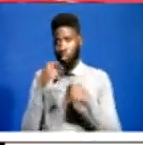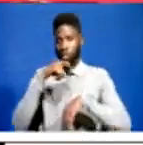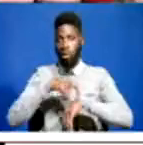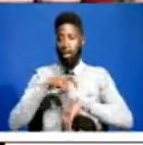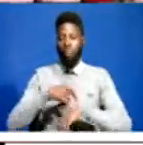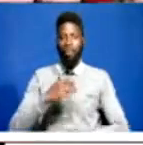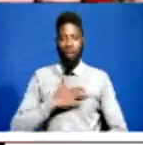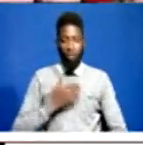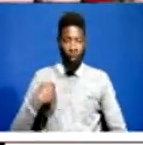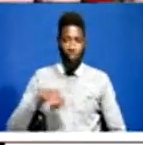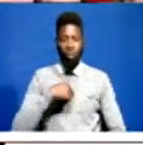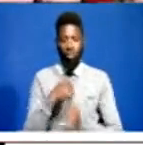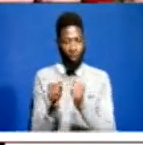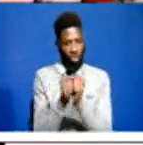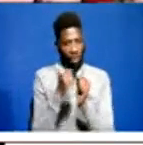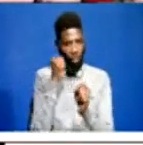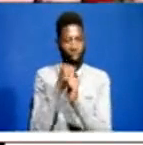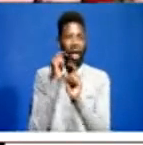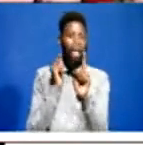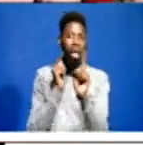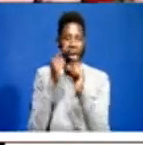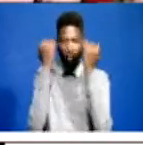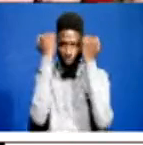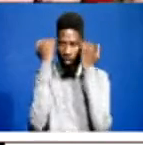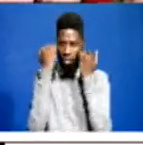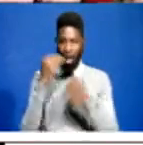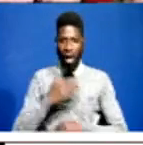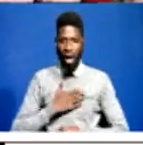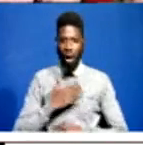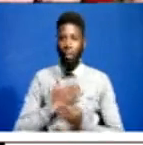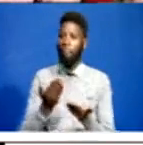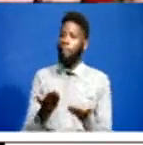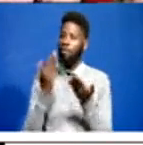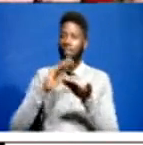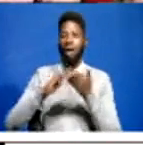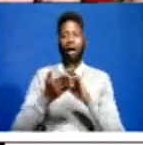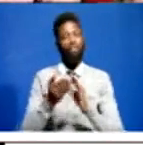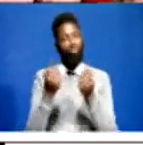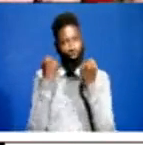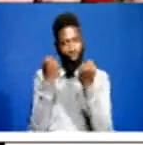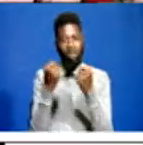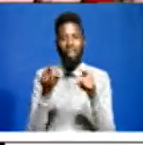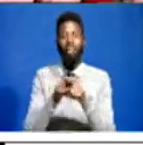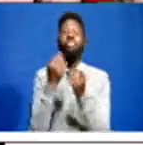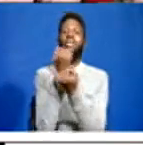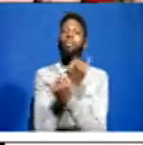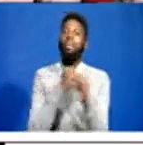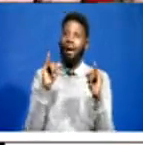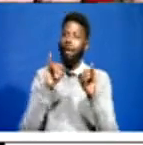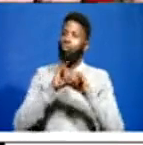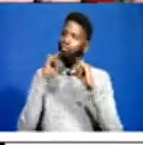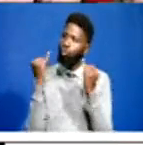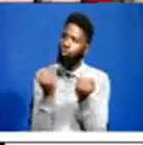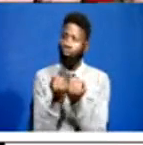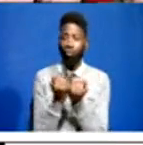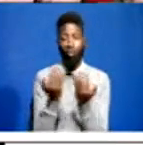come together to build our judiciary to be a strong and independent institution, an institution where